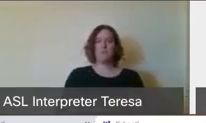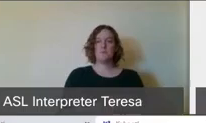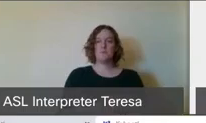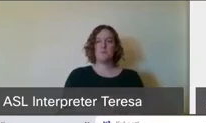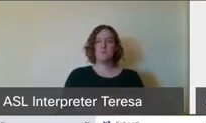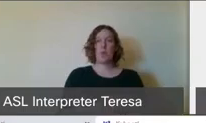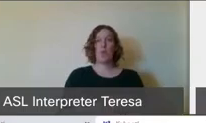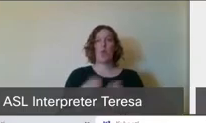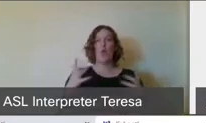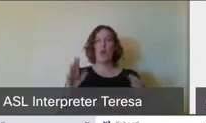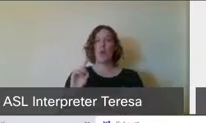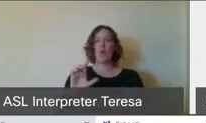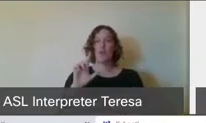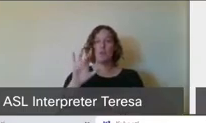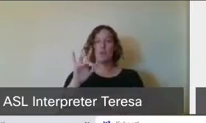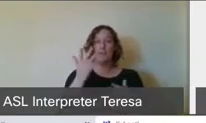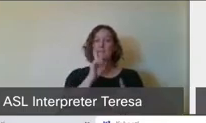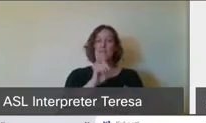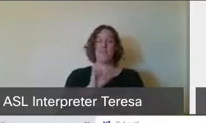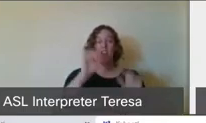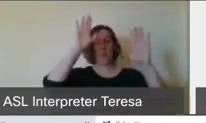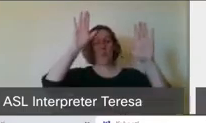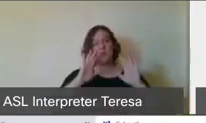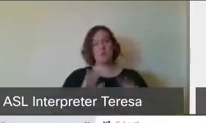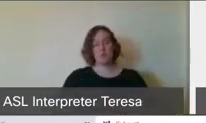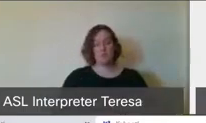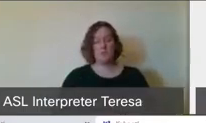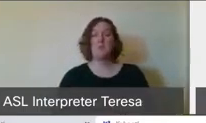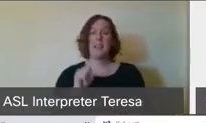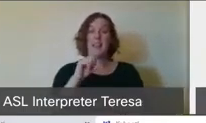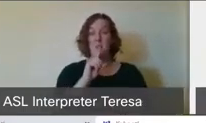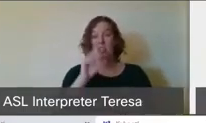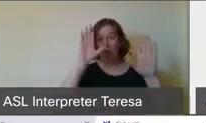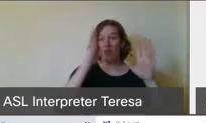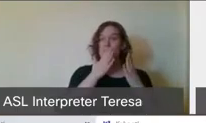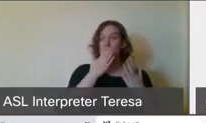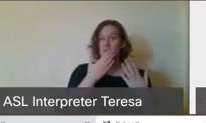already have 125 answers. Fantastic. Yeah, this is really awesome feedback.